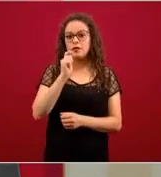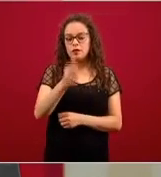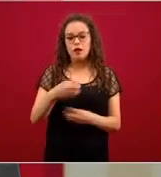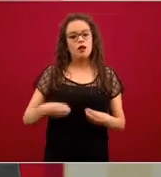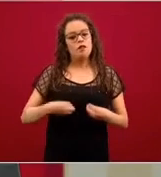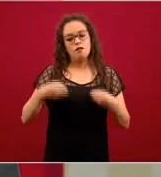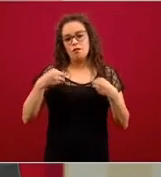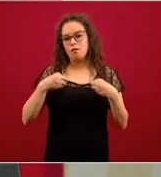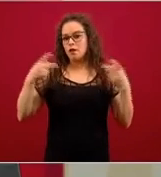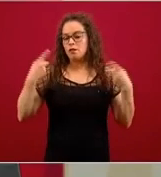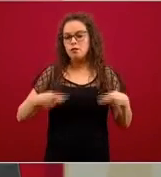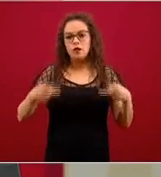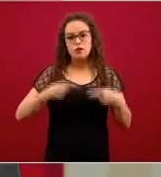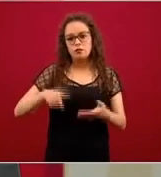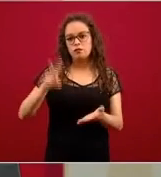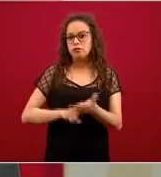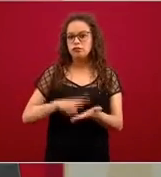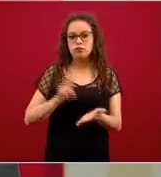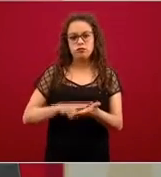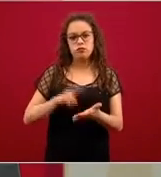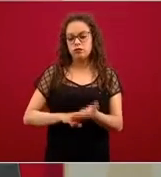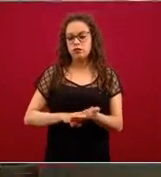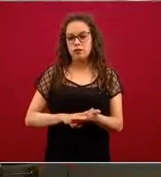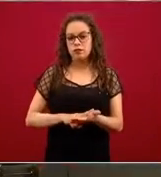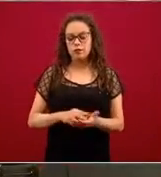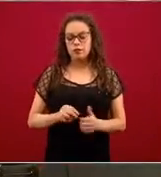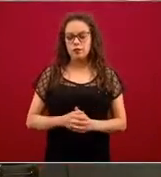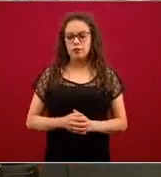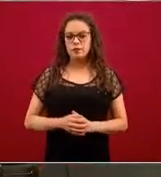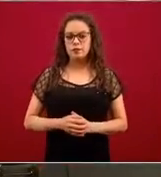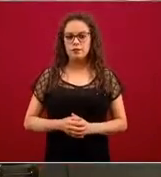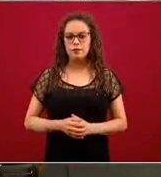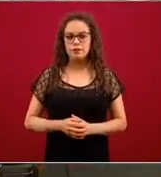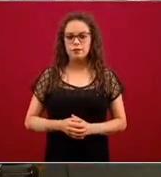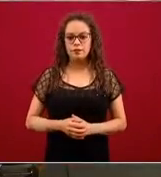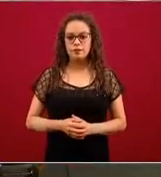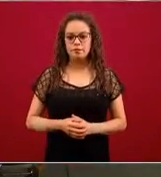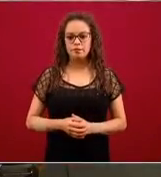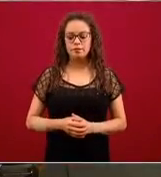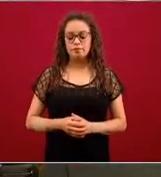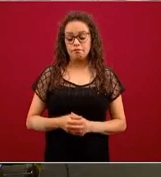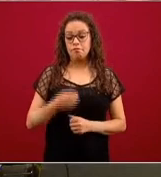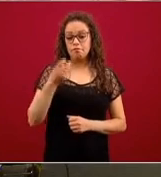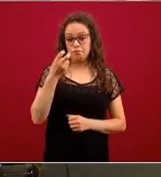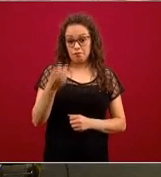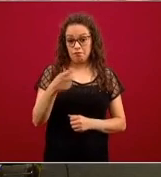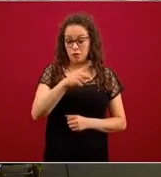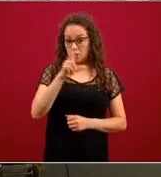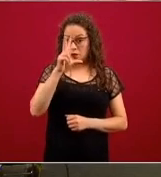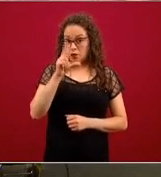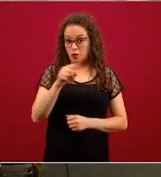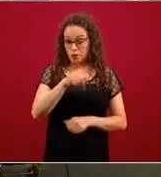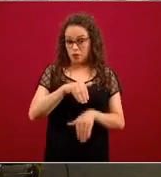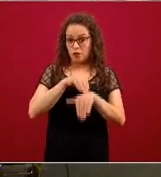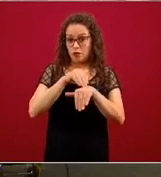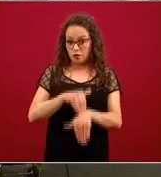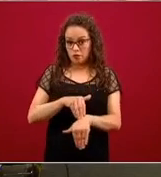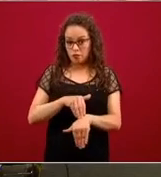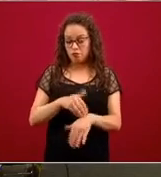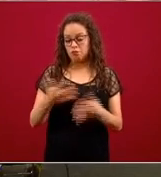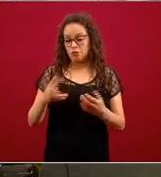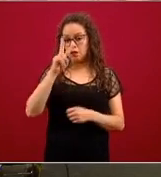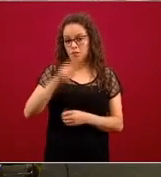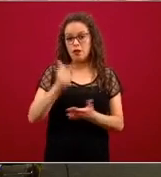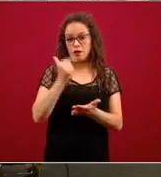very most important thing, which is people's lives. So there's no doubt that what this represents is an attitude